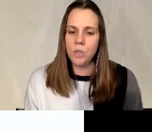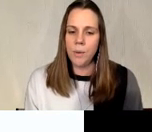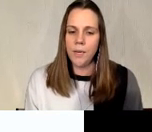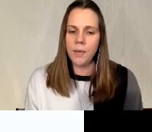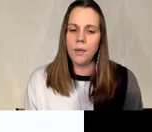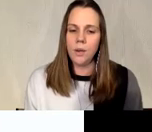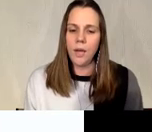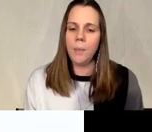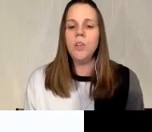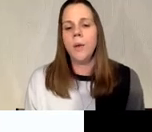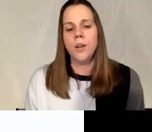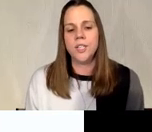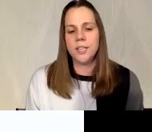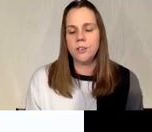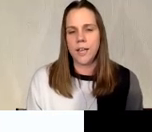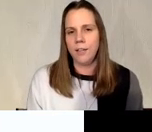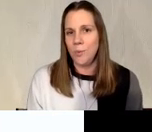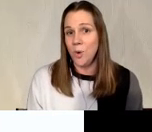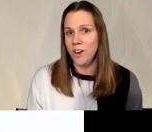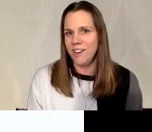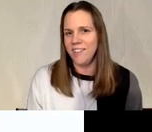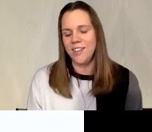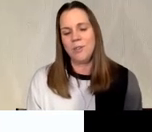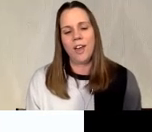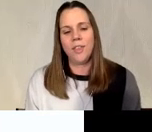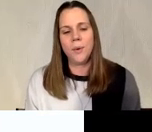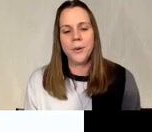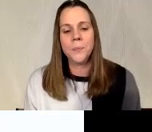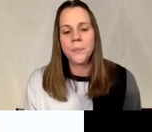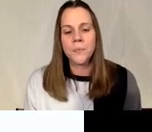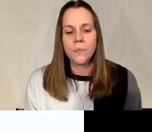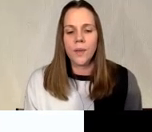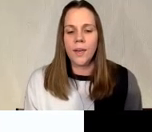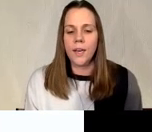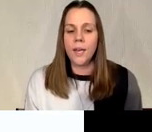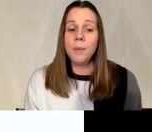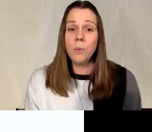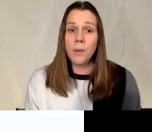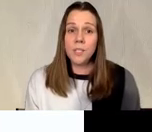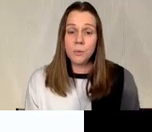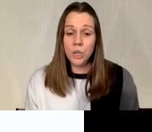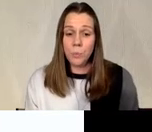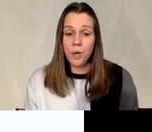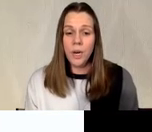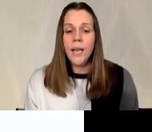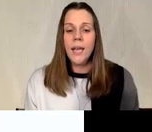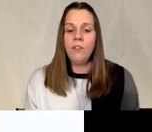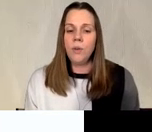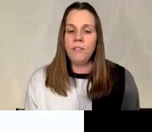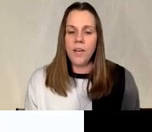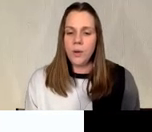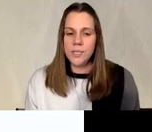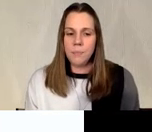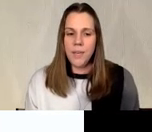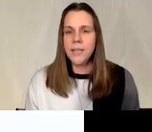messages. You might notice that they're telling you more than you thought they were. Be your baby's interpreter.